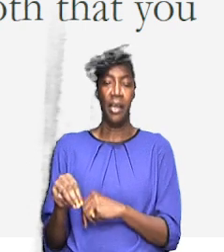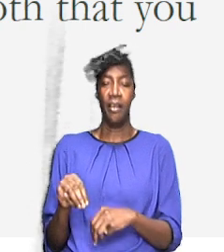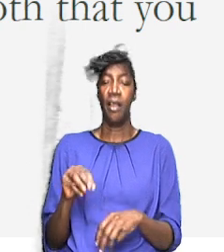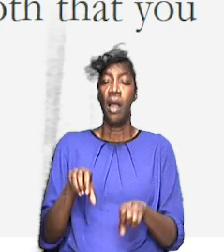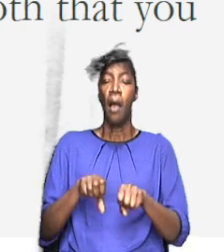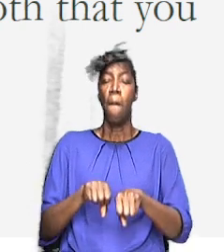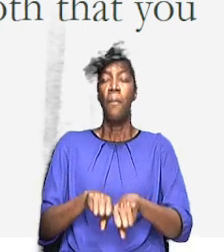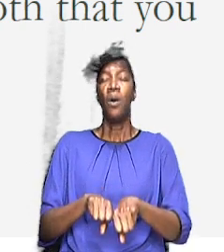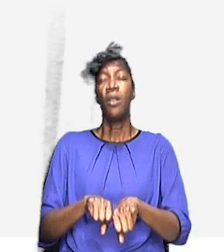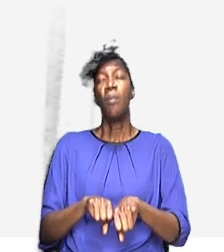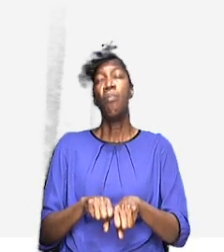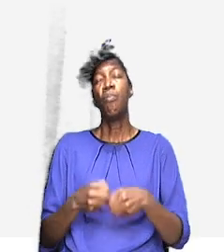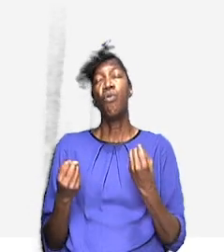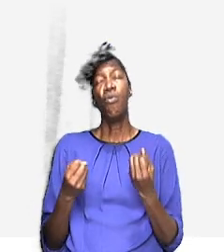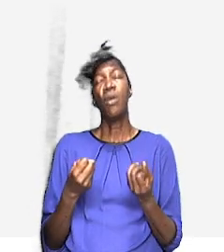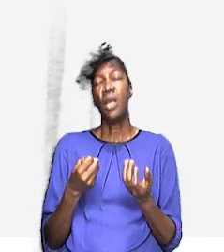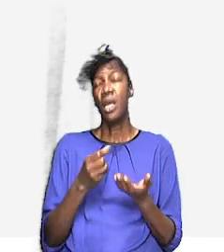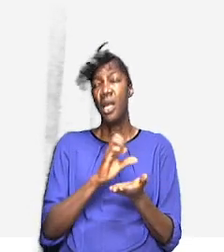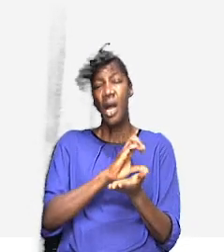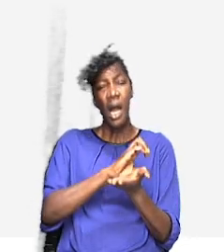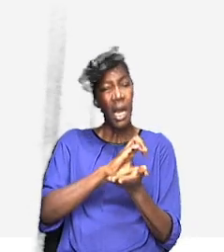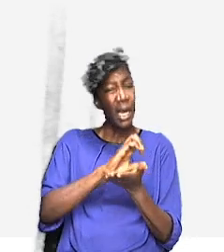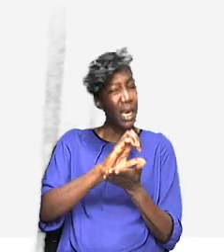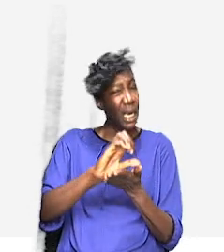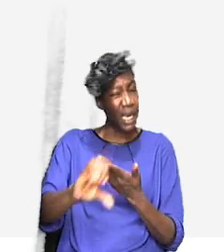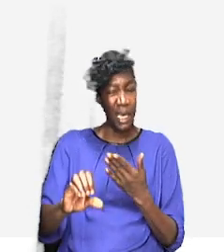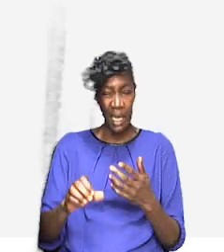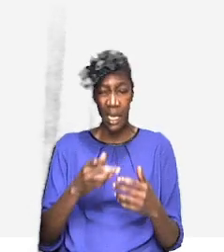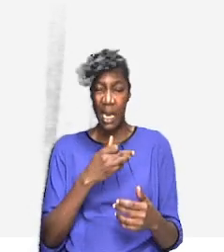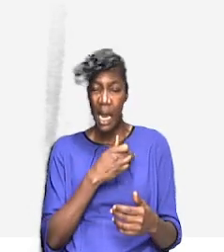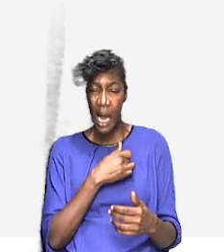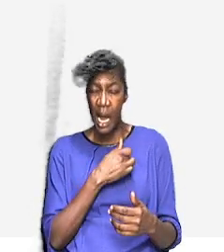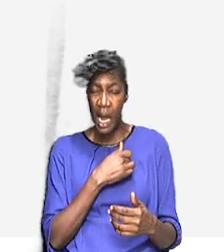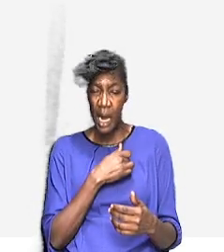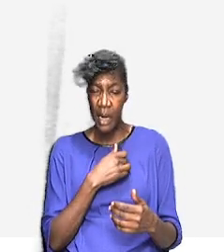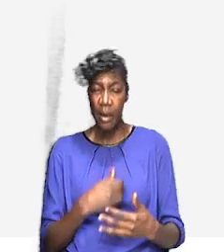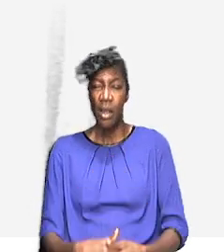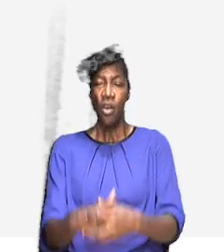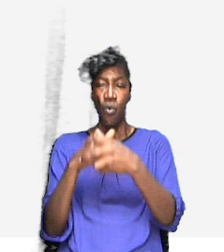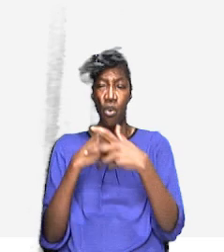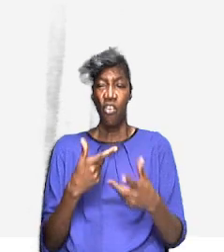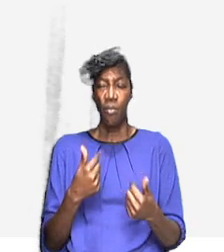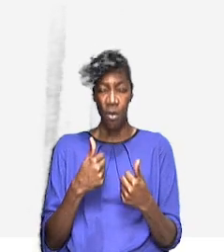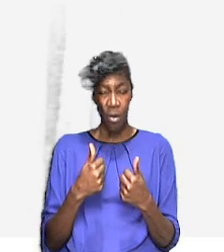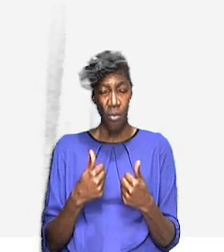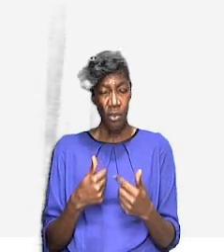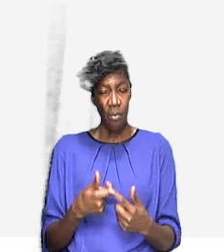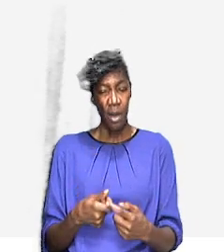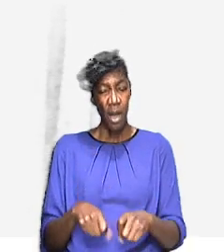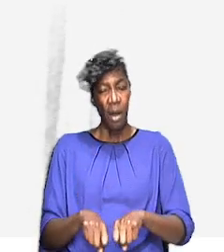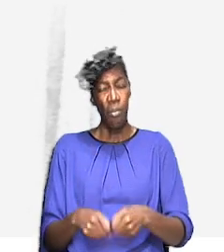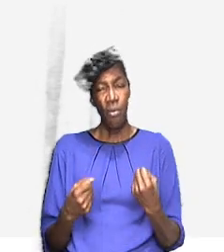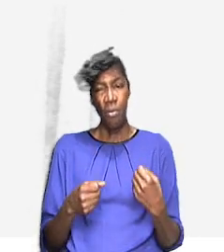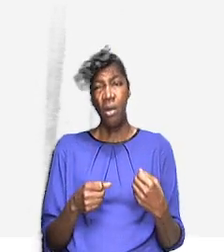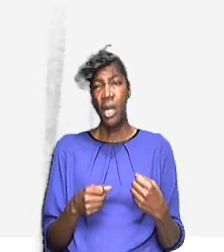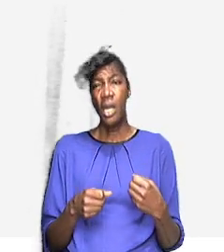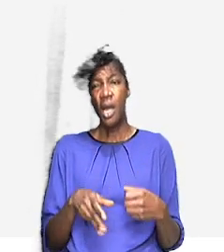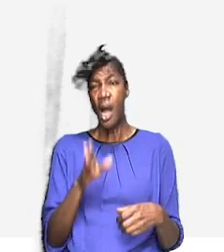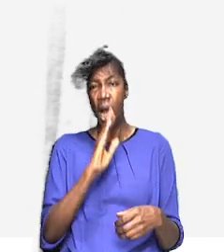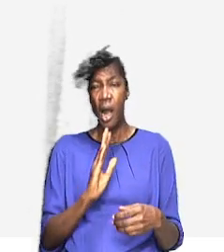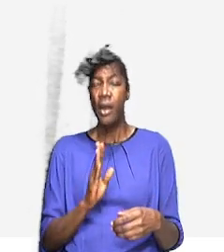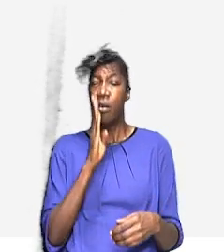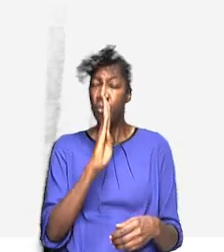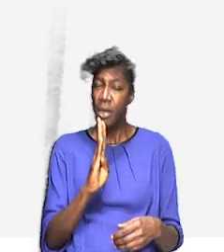a broken heart. So worship comes from a broken heart. To get into the presence of Almighty God,